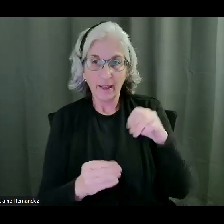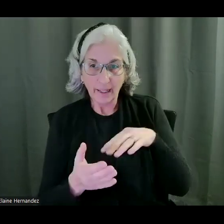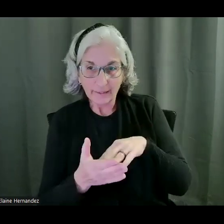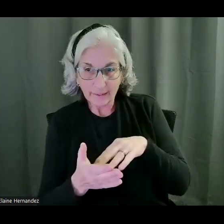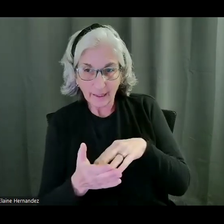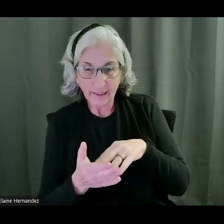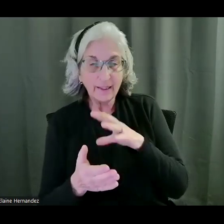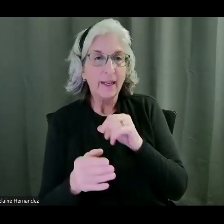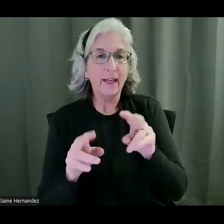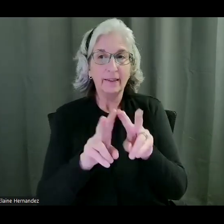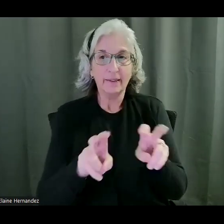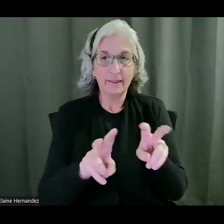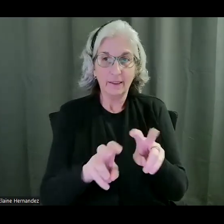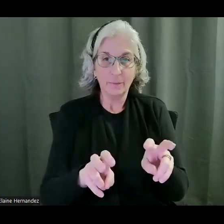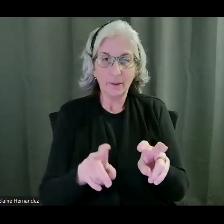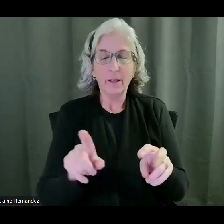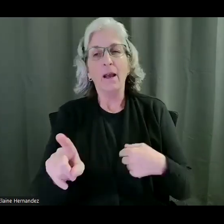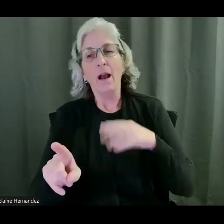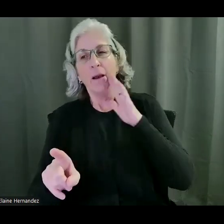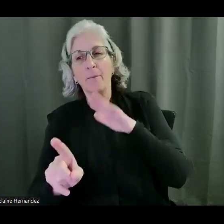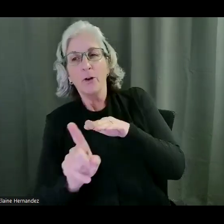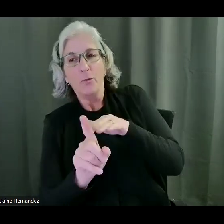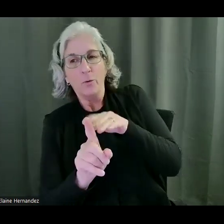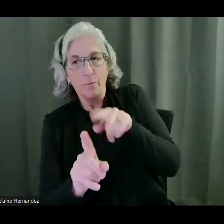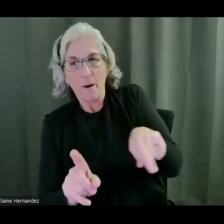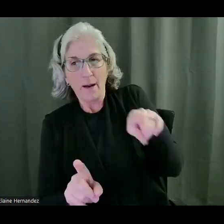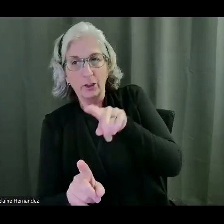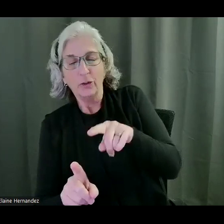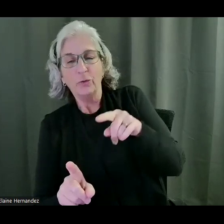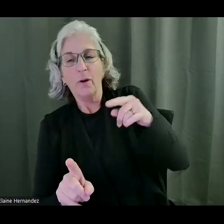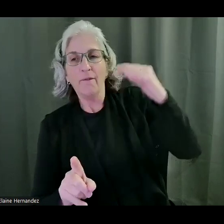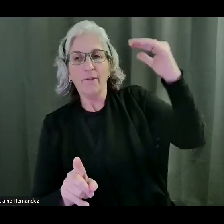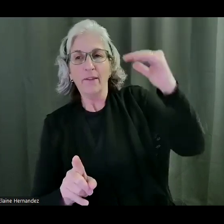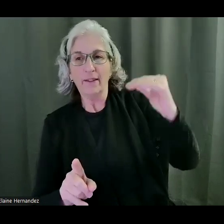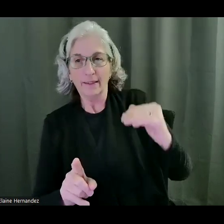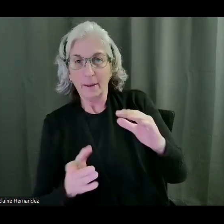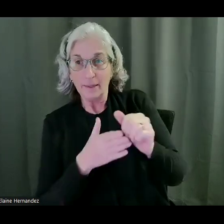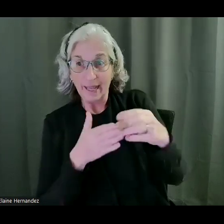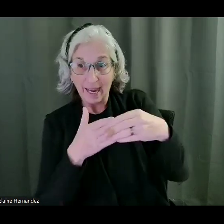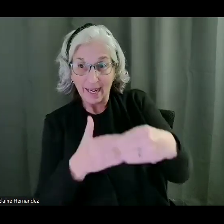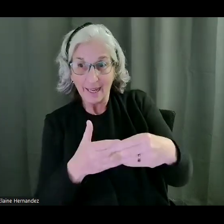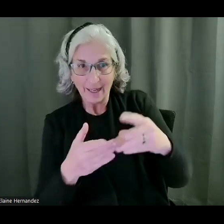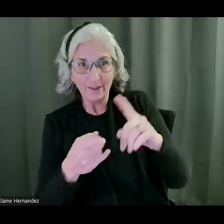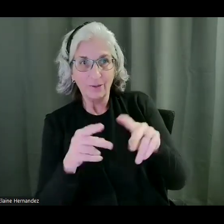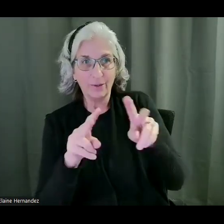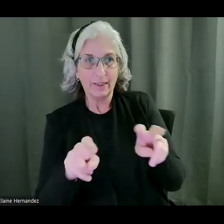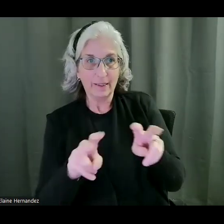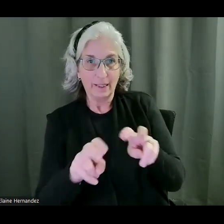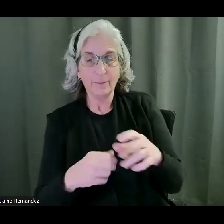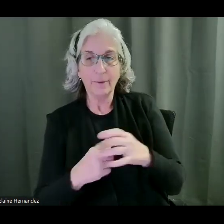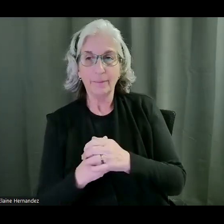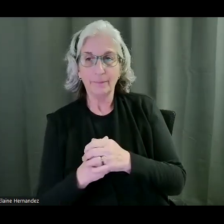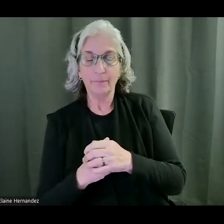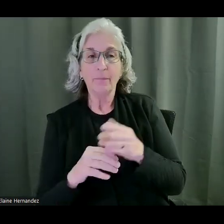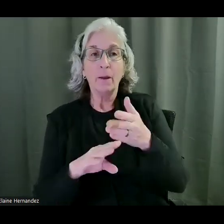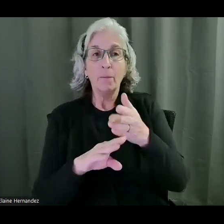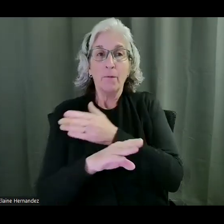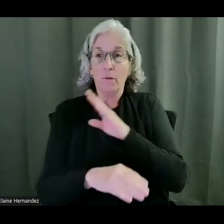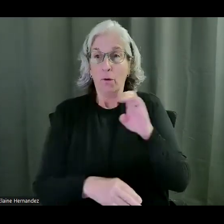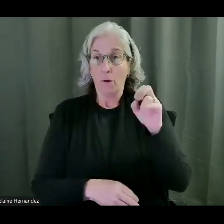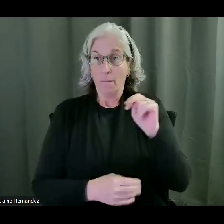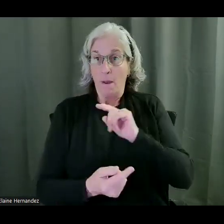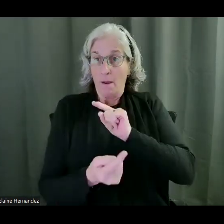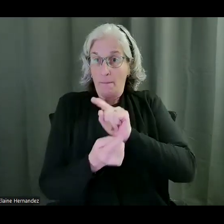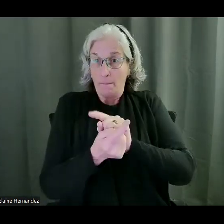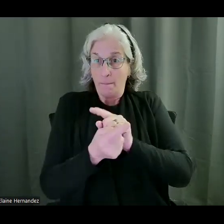steps that led to the assessment. So before Ben's first meeting with his job coach, the vocational rehab